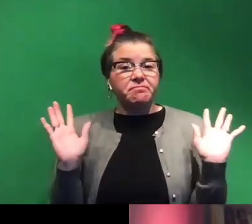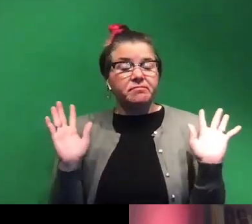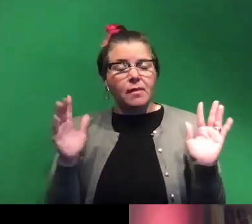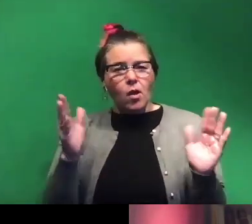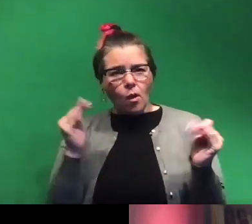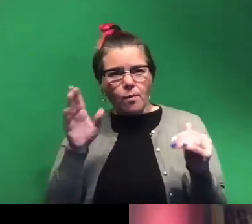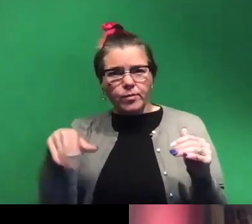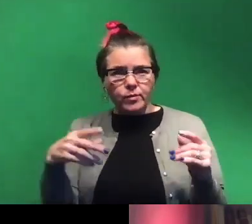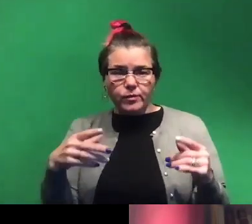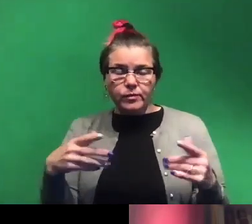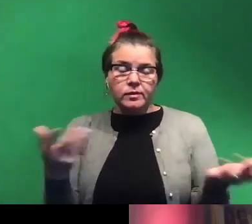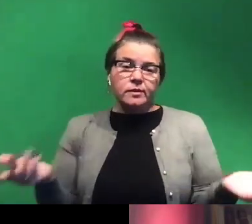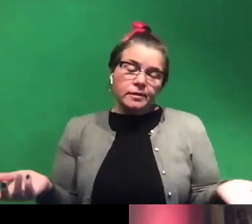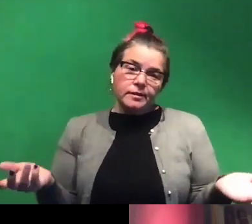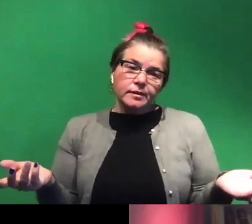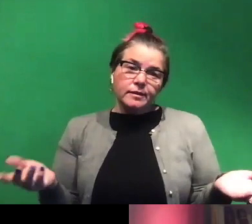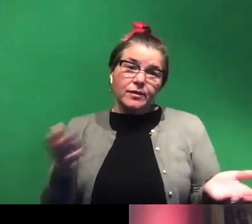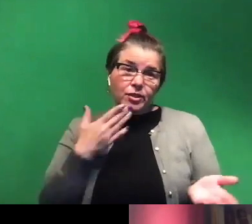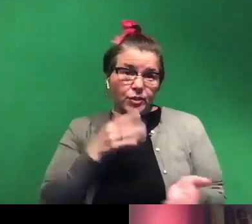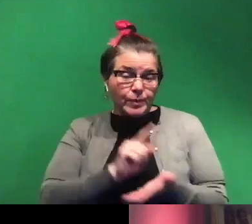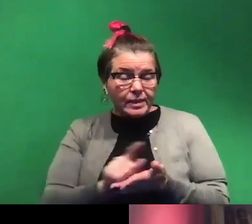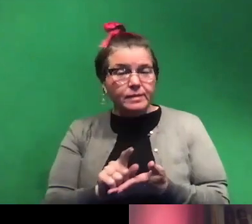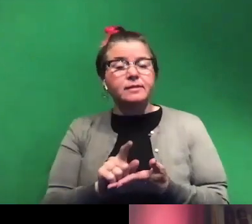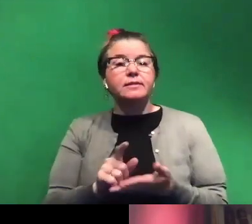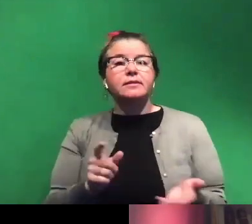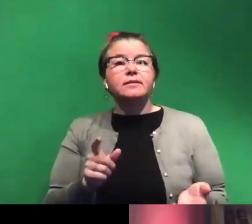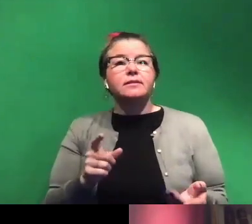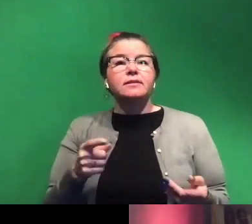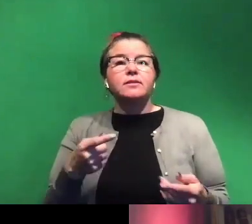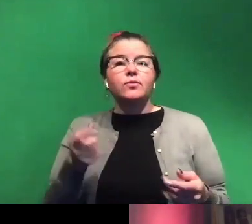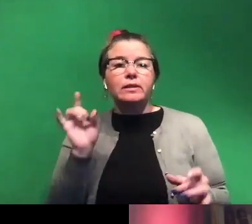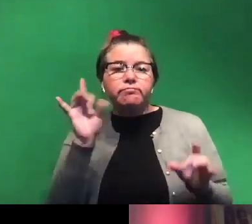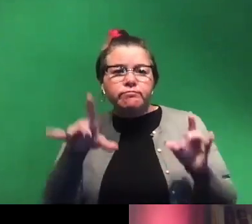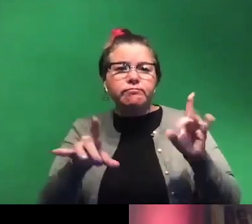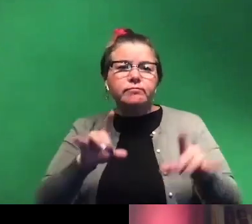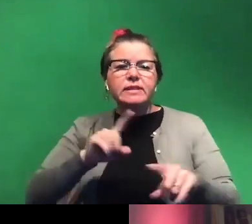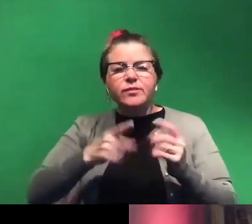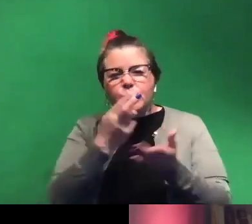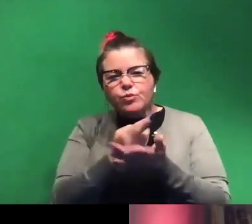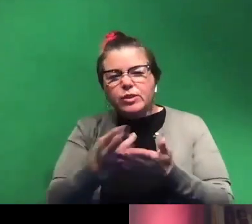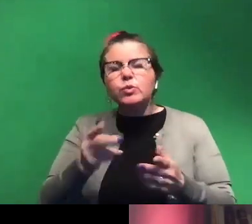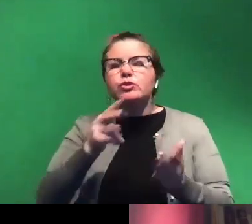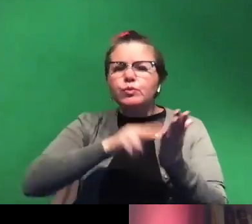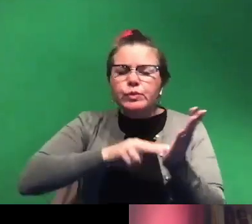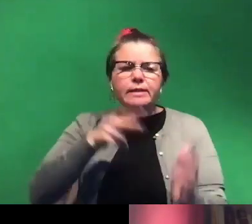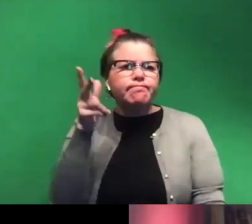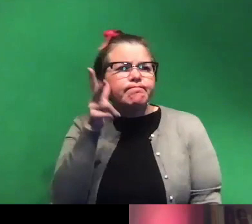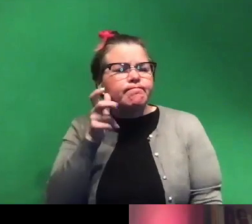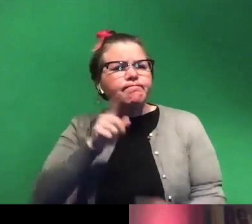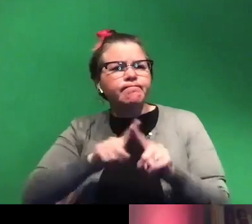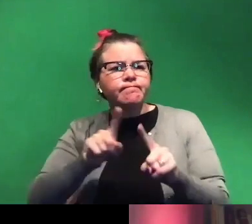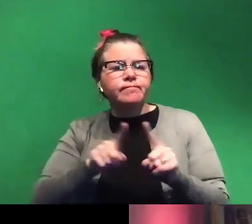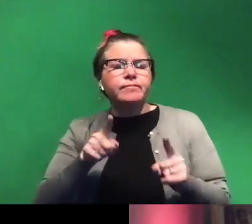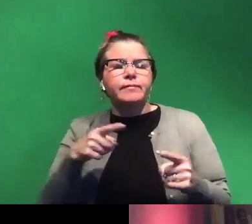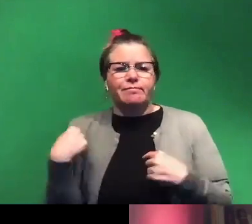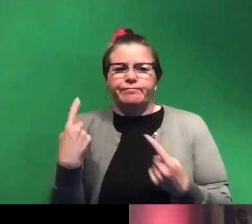all have been having a good week. We have been giving you a bunch of different things to check out, to read, to listen to, etc. Over the